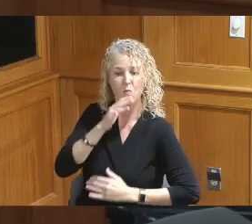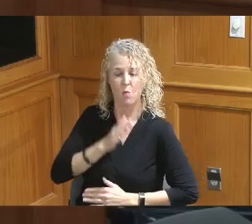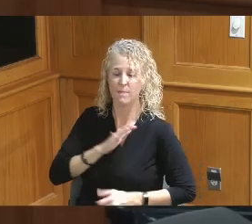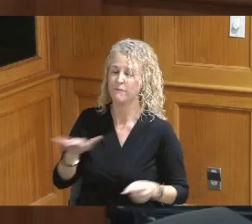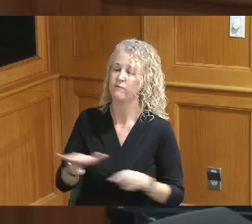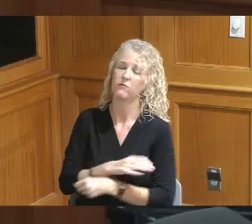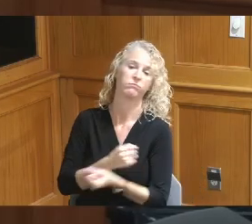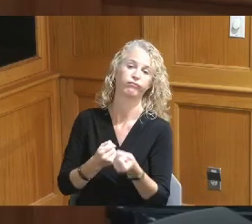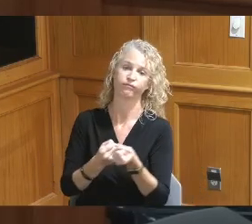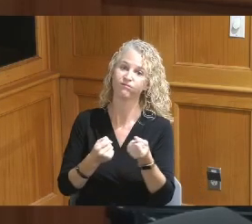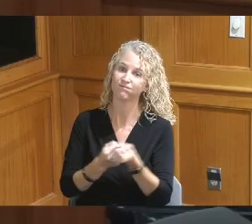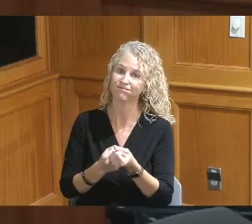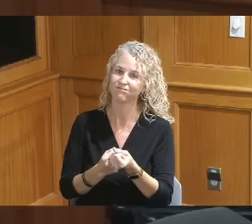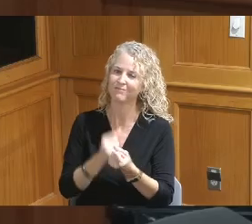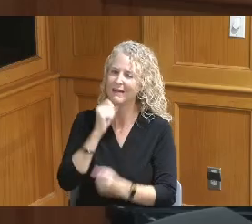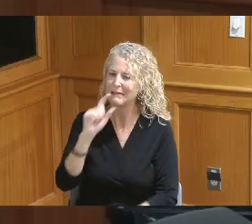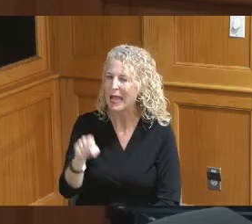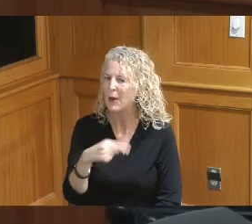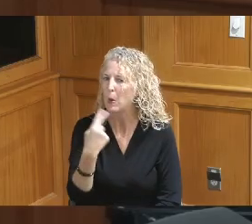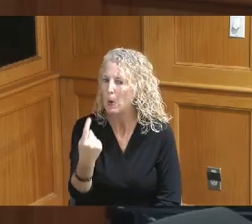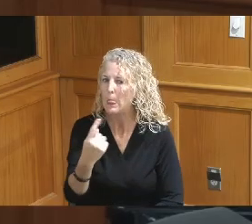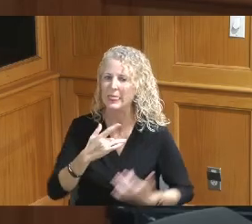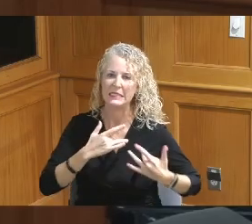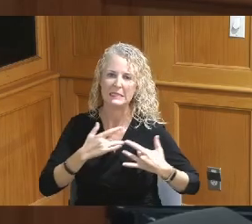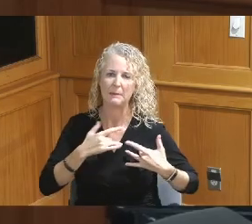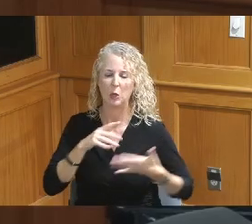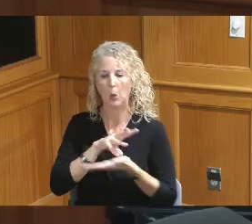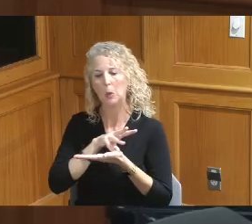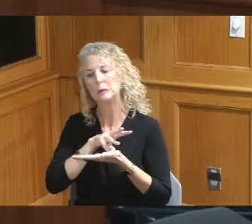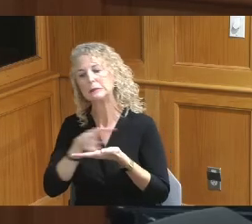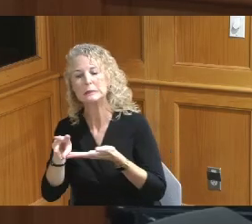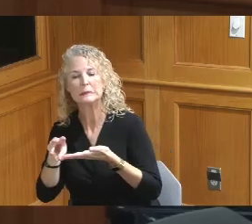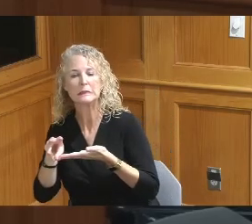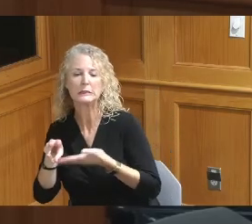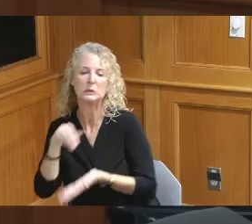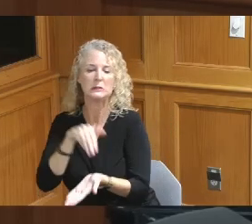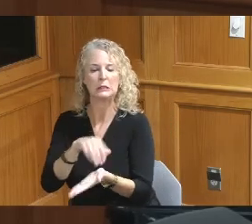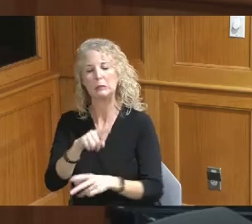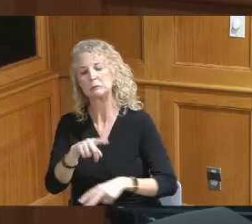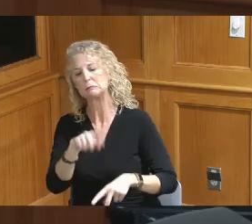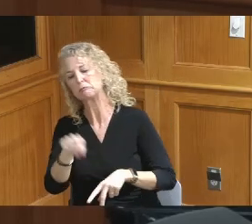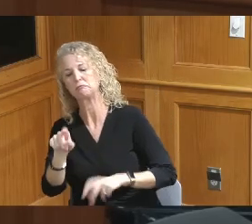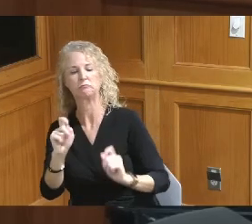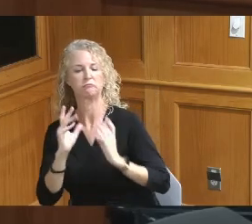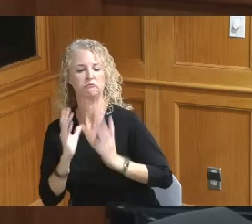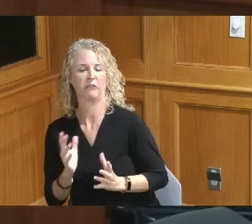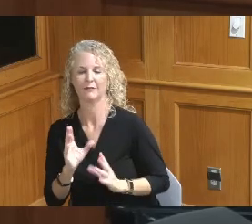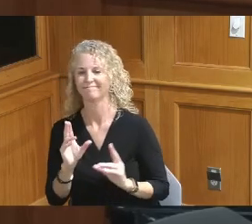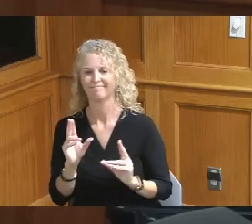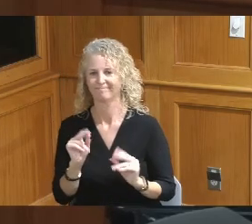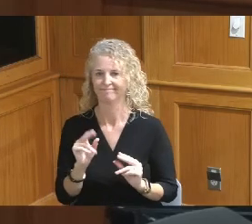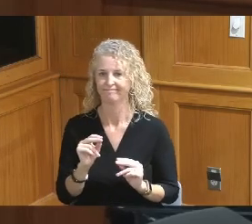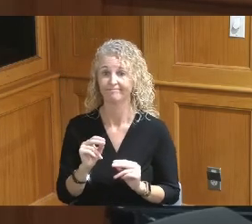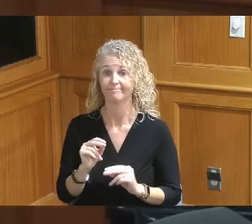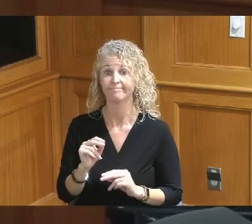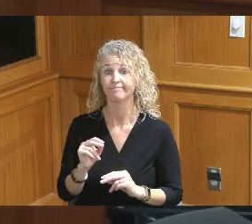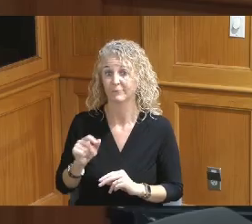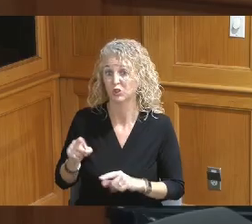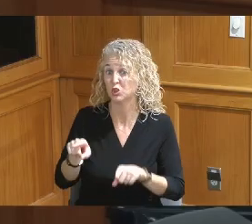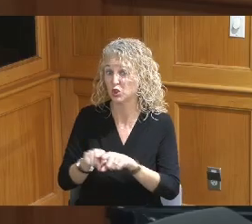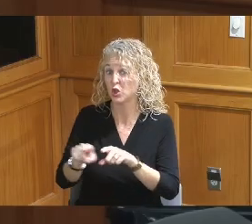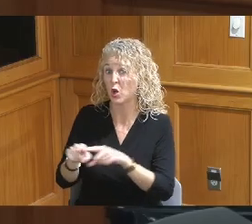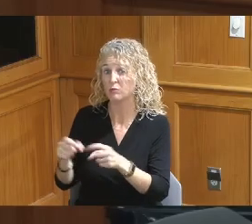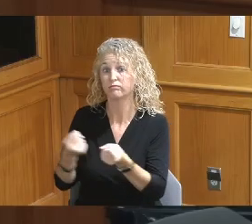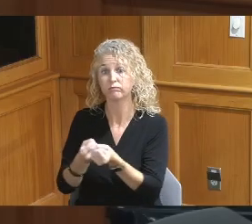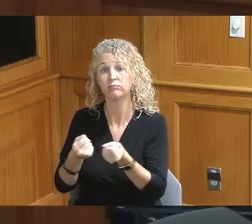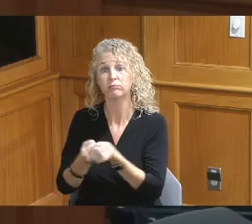care that extends well beyond the typical 6-week medical checkup. Outside of Cincy Postpartum, Amanda